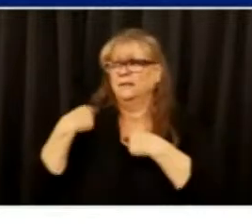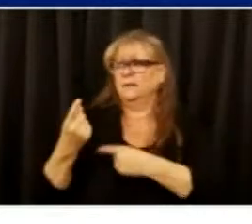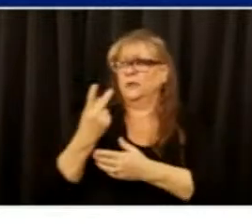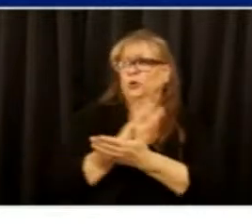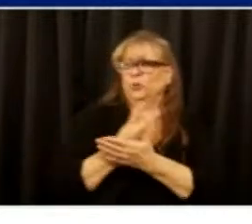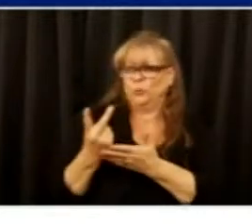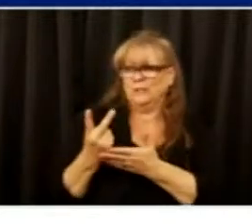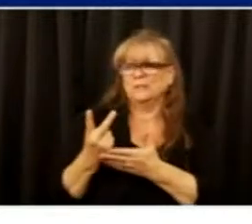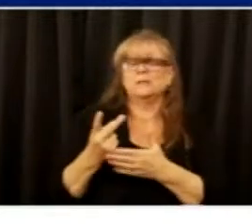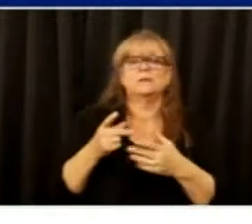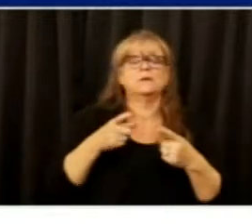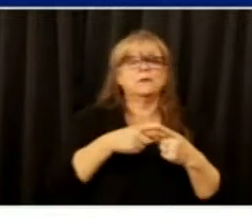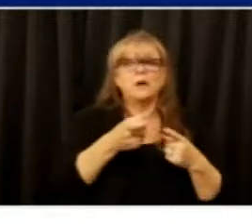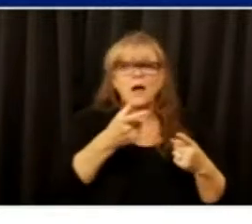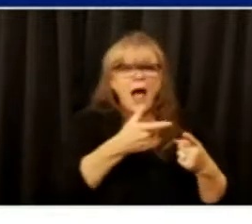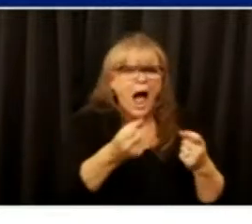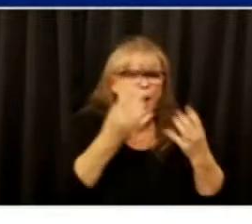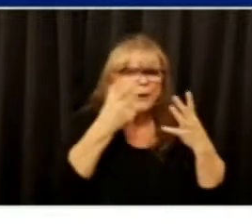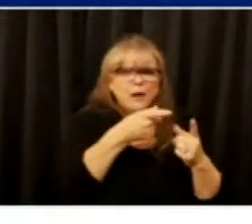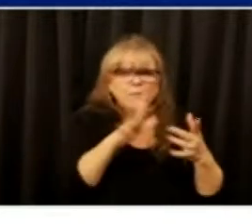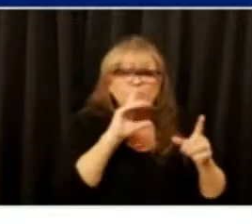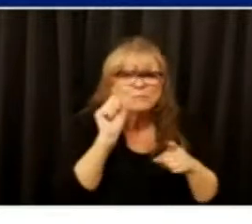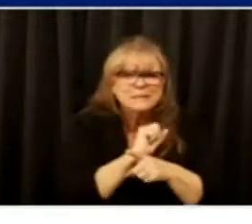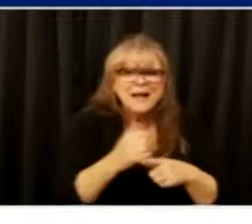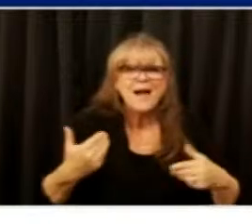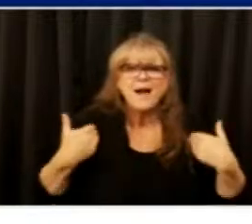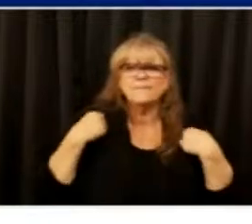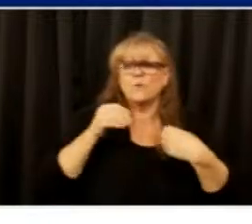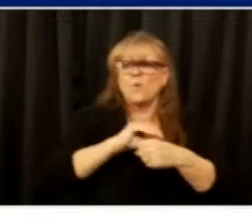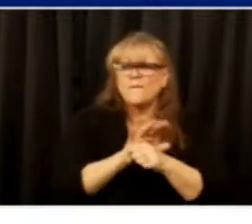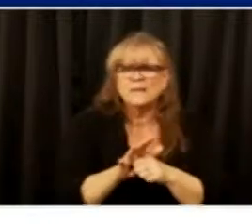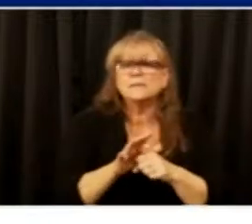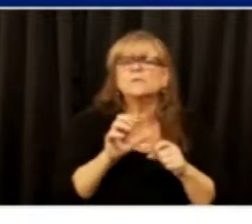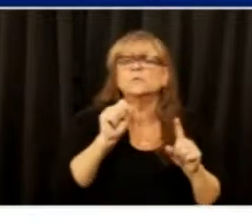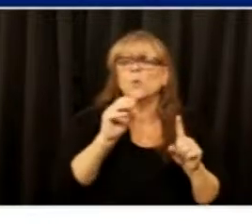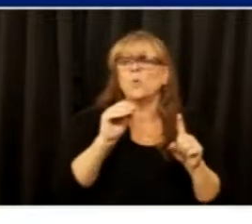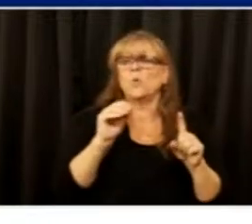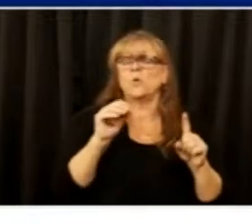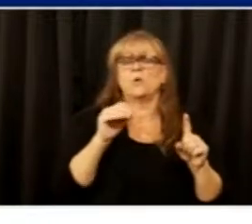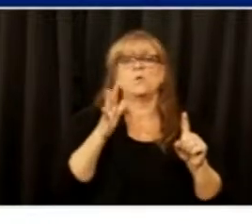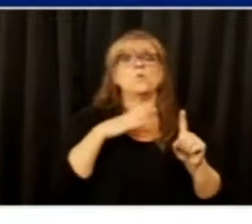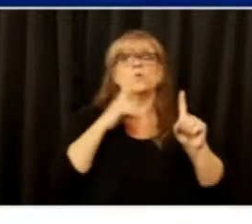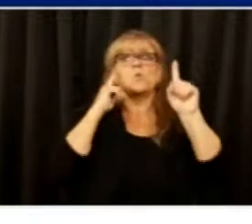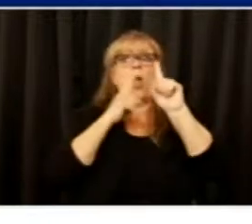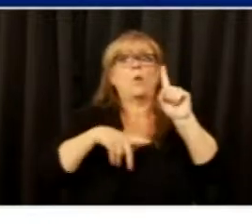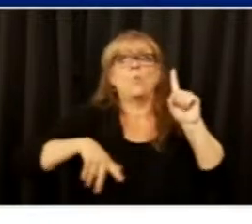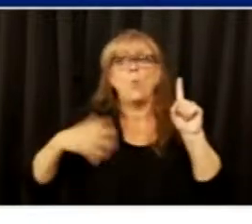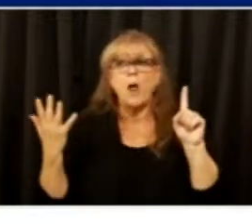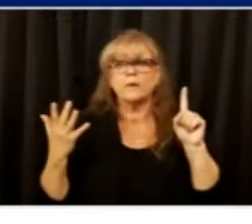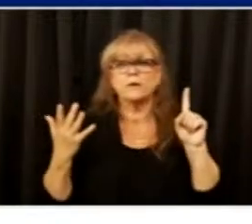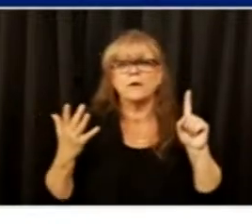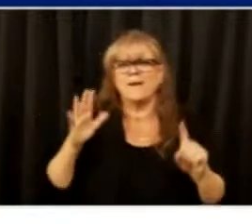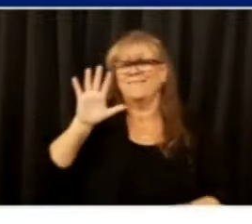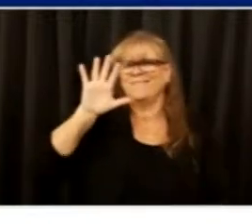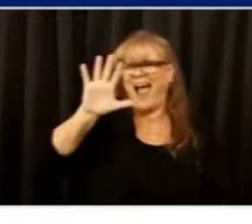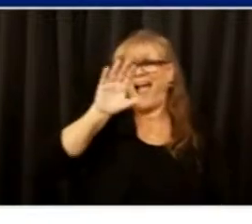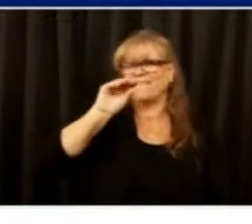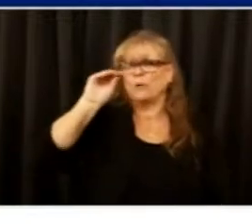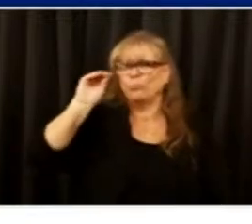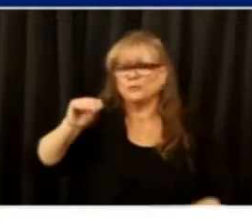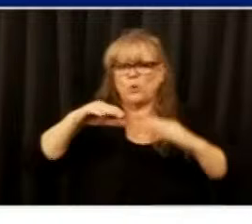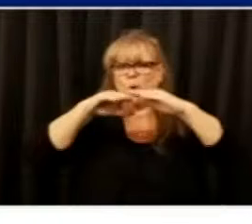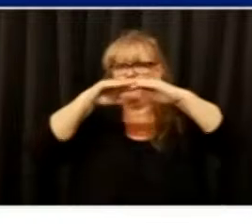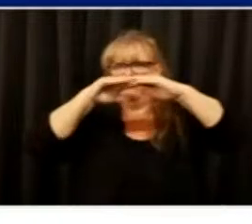come back positive by each age group. We have long had a goal of reaching 5%, below 5% positivity in the state.